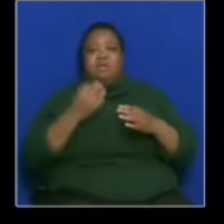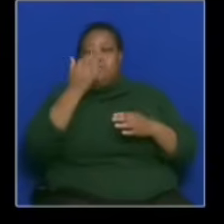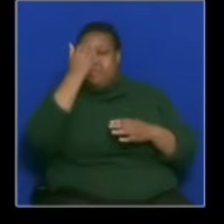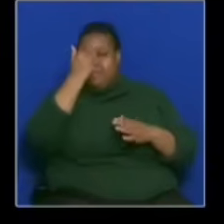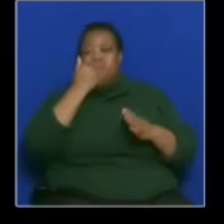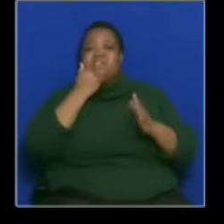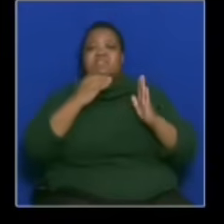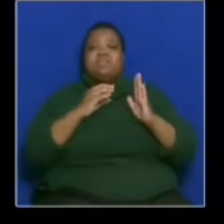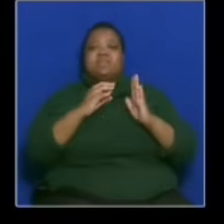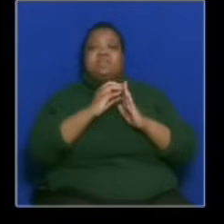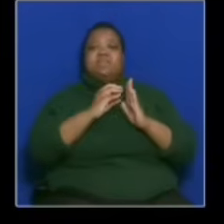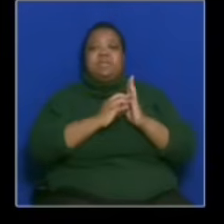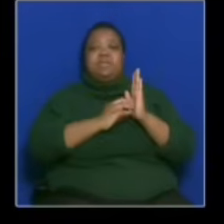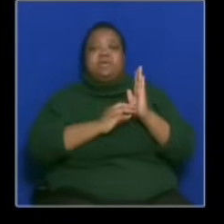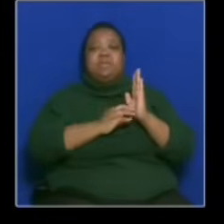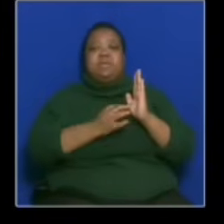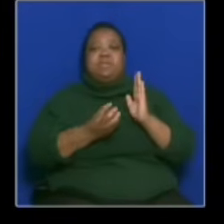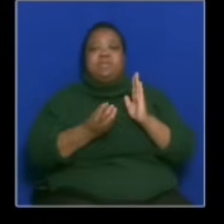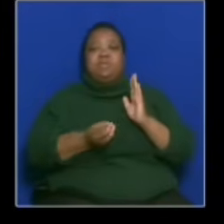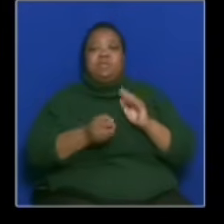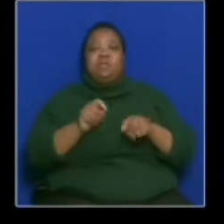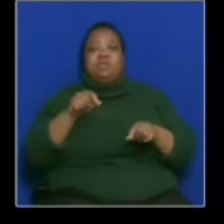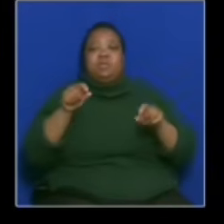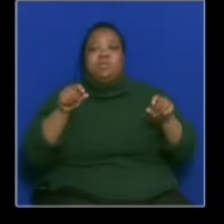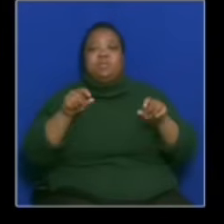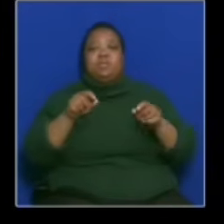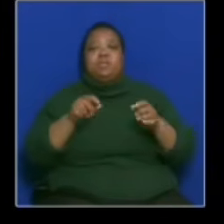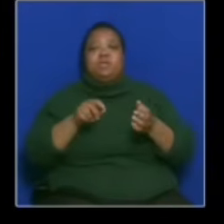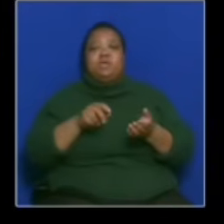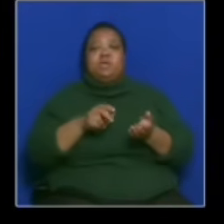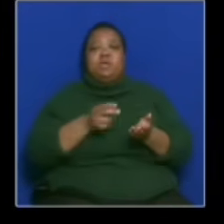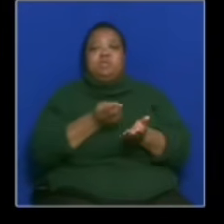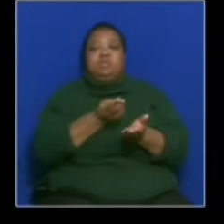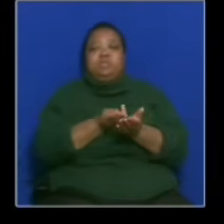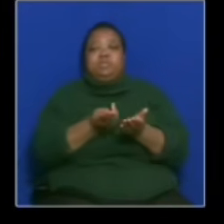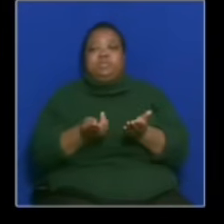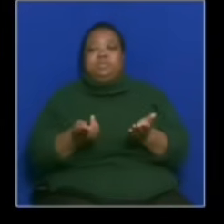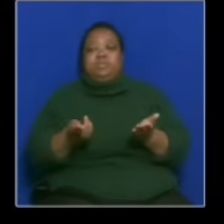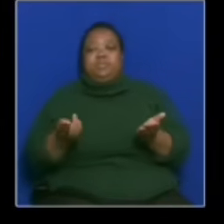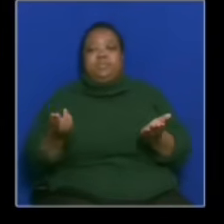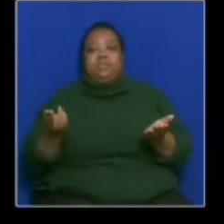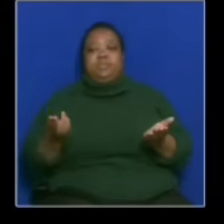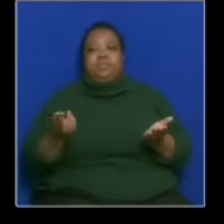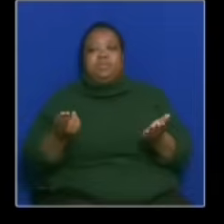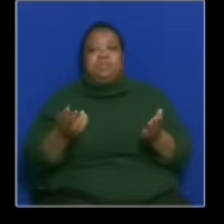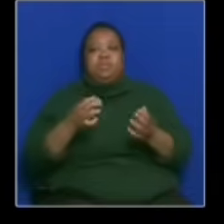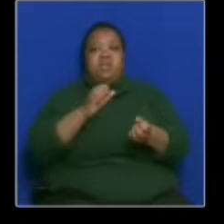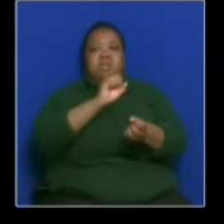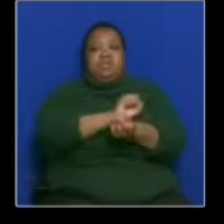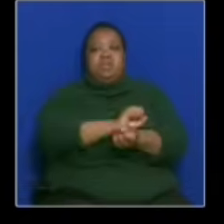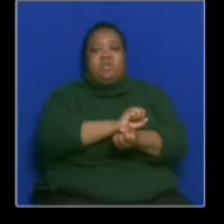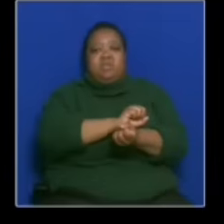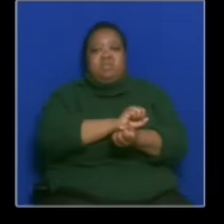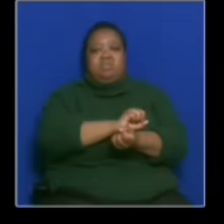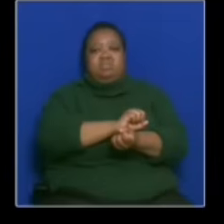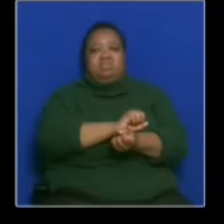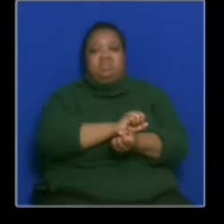of people lying on the ground, presumably having been arrested or apprehended,